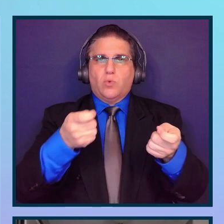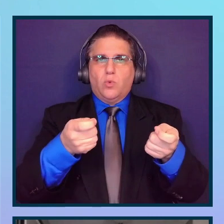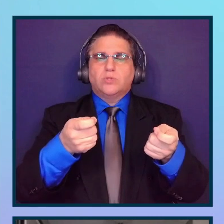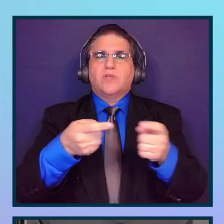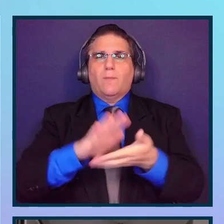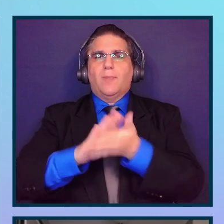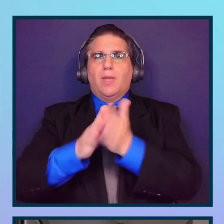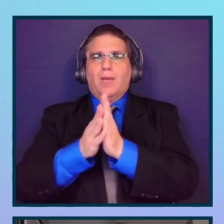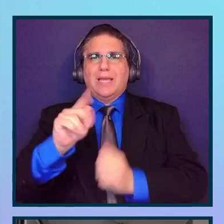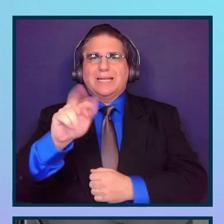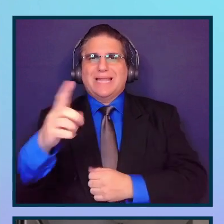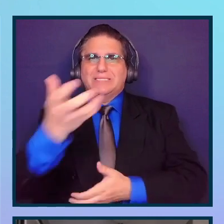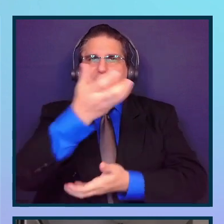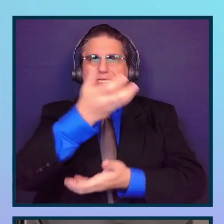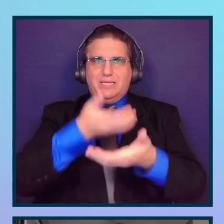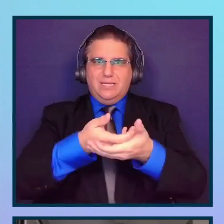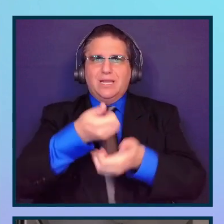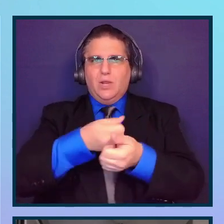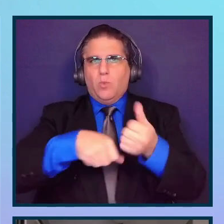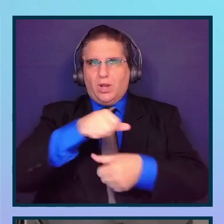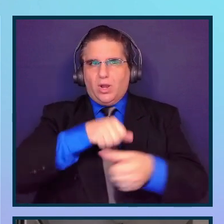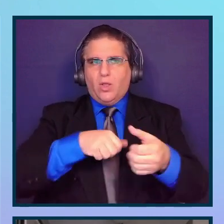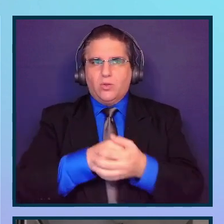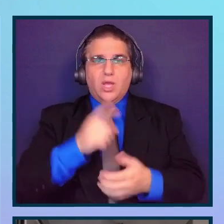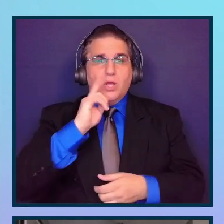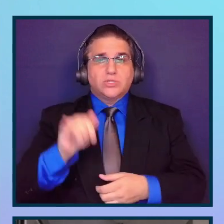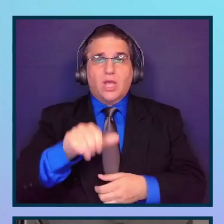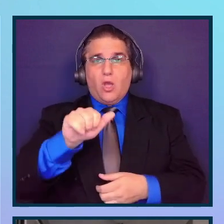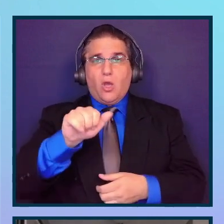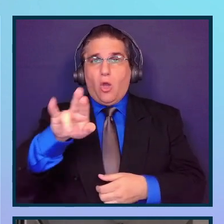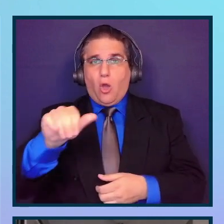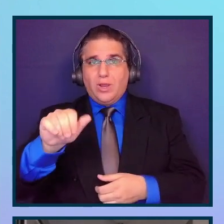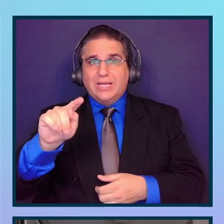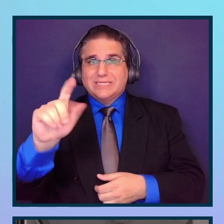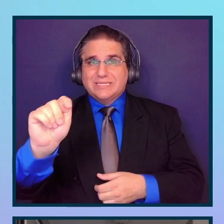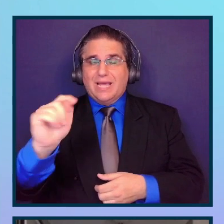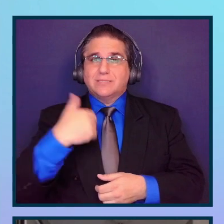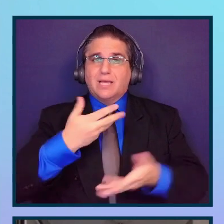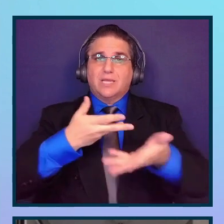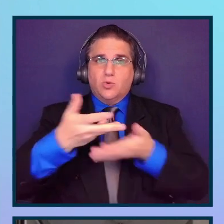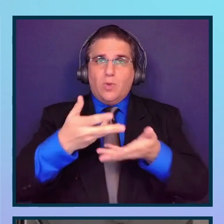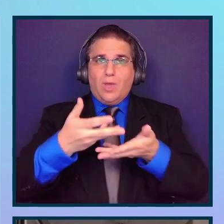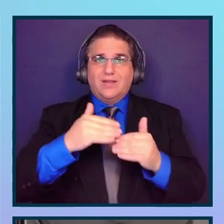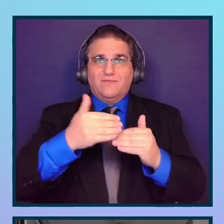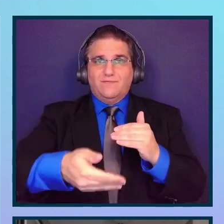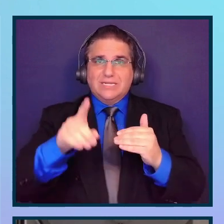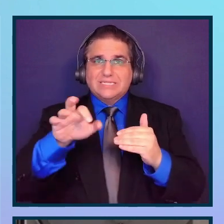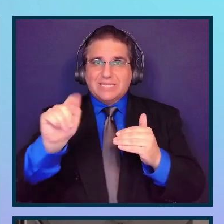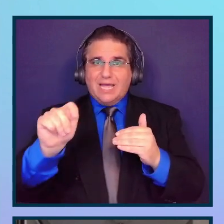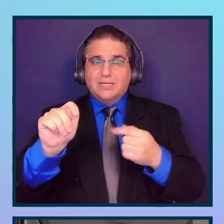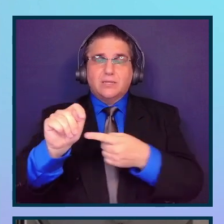being nested in one another. Just like how ARIA text, when has an interactive descendant,